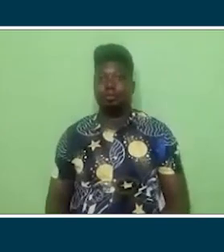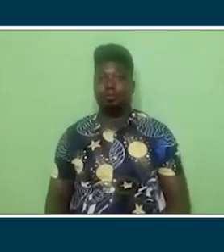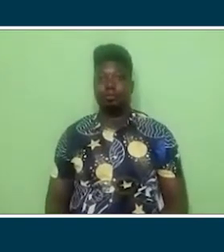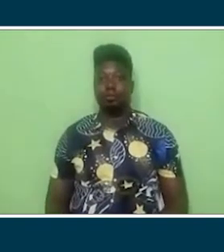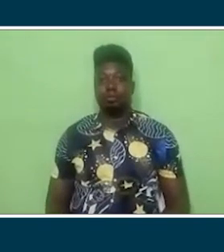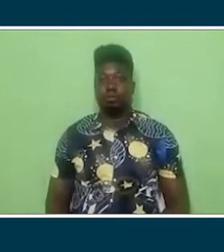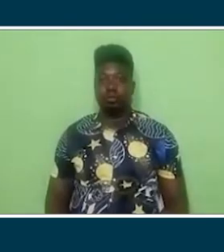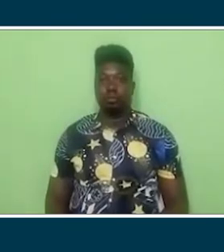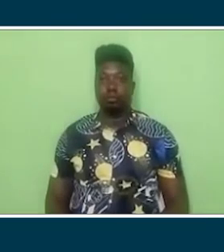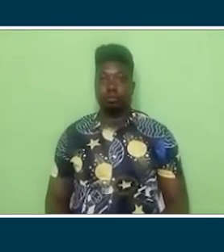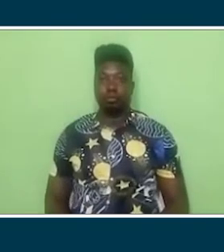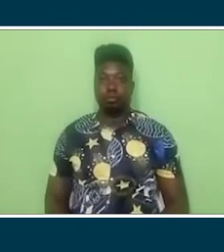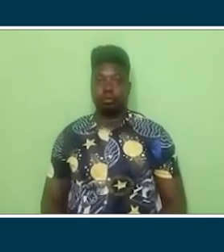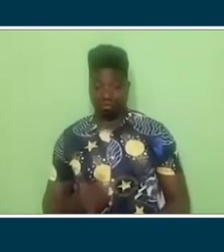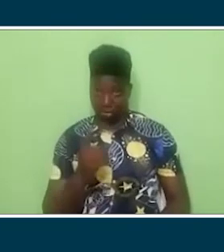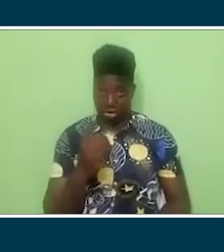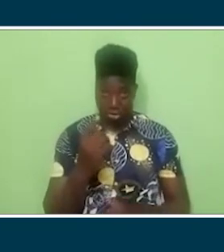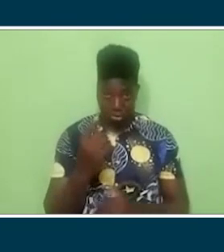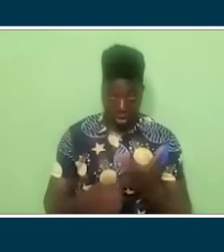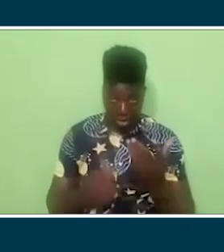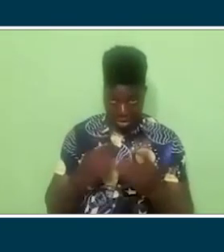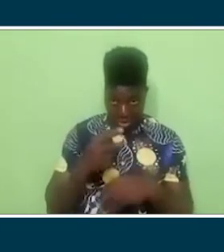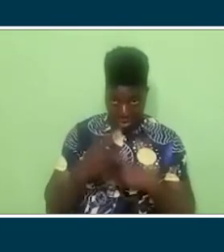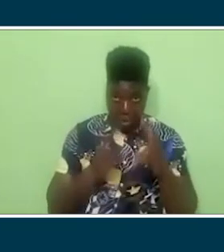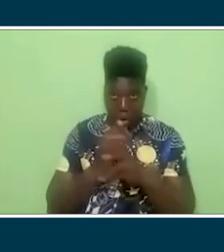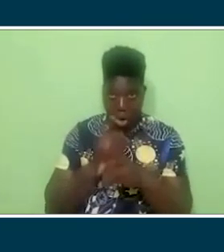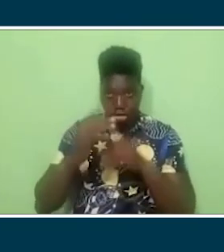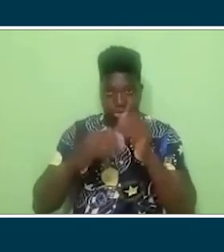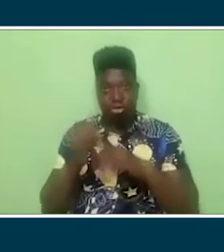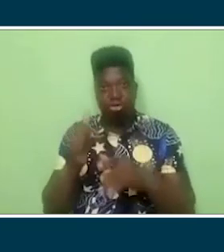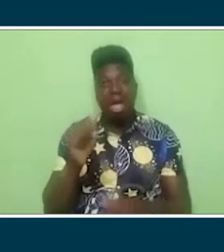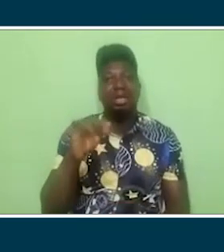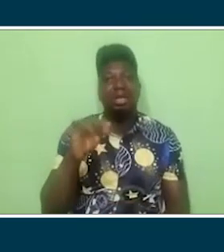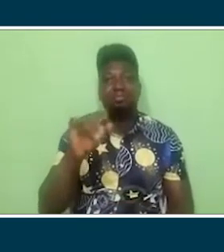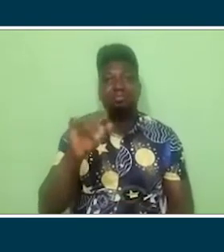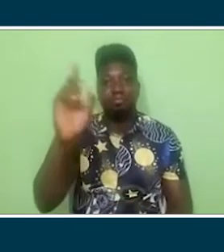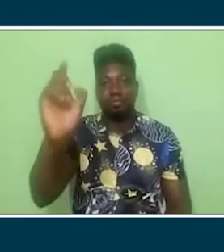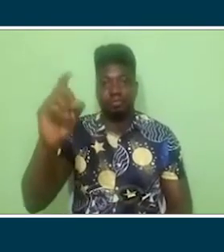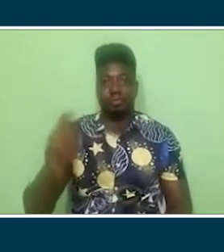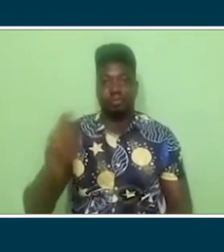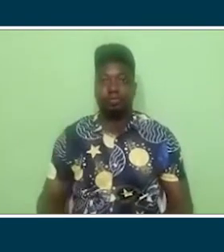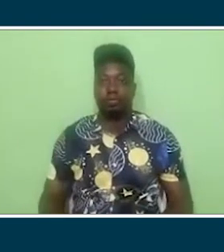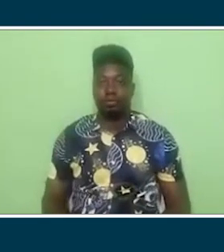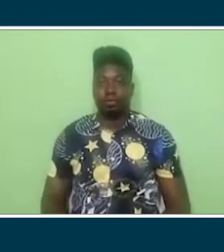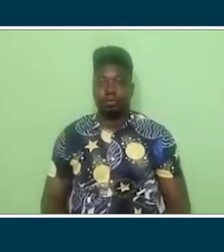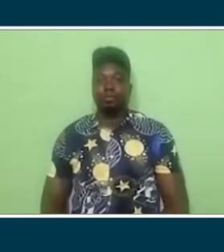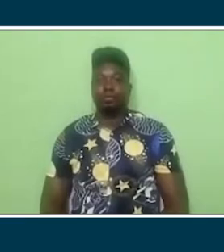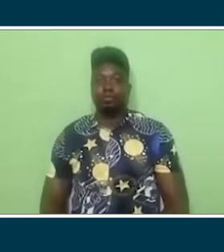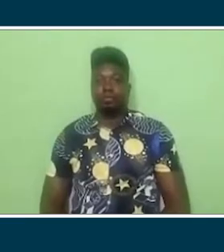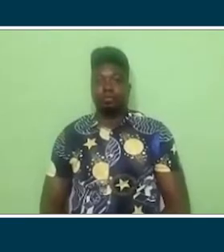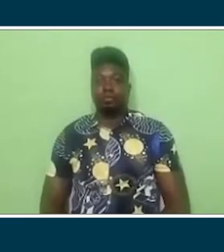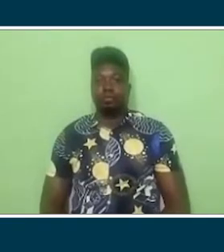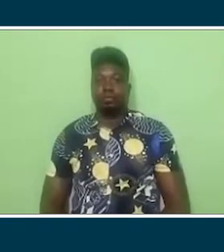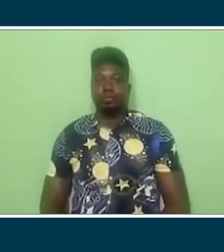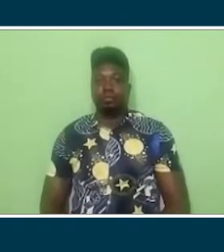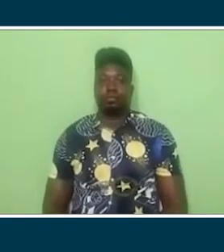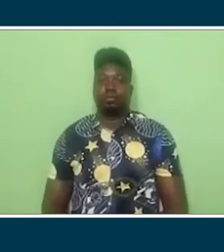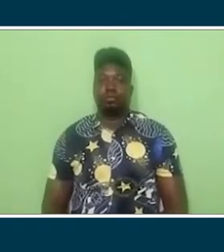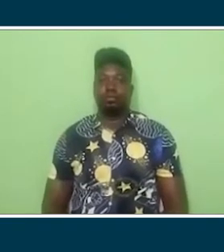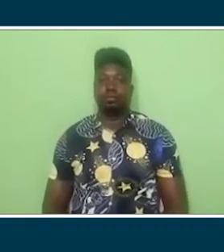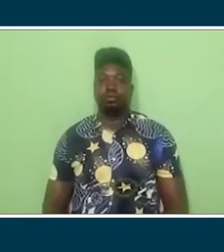What does it sound like? What does it taste like? What does it touch like? What's the world that you're building, Ari?